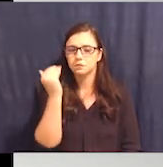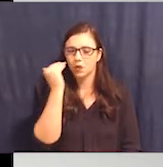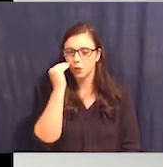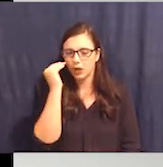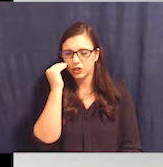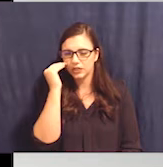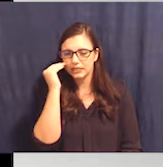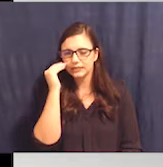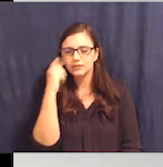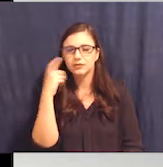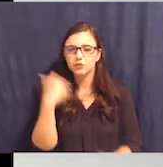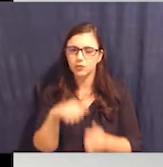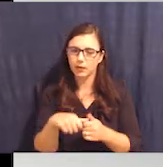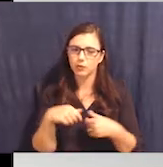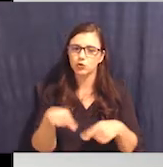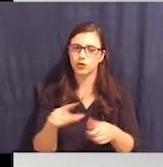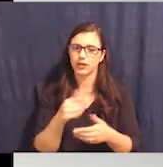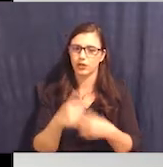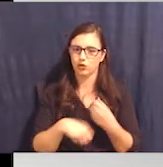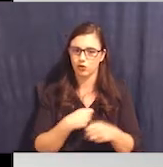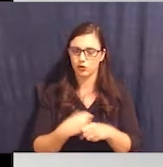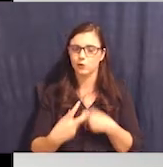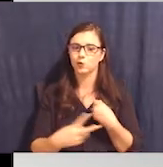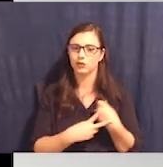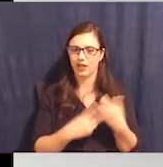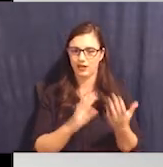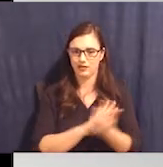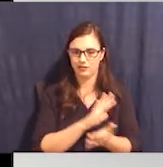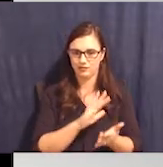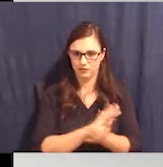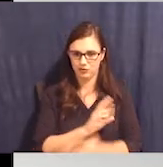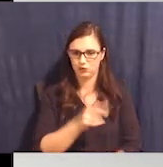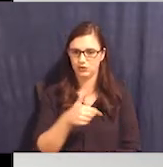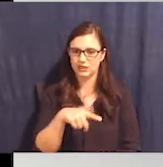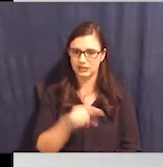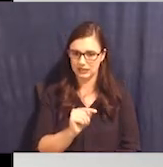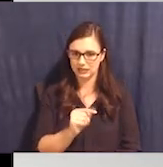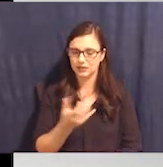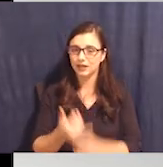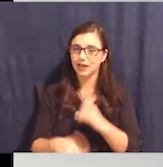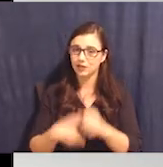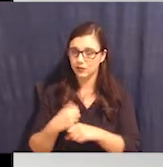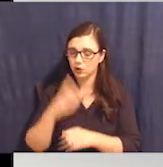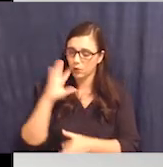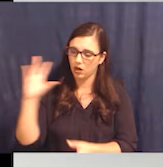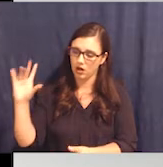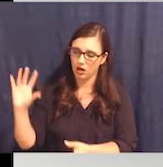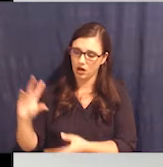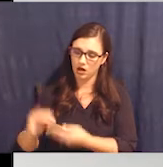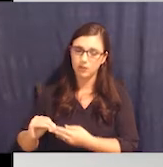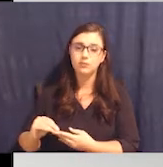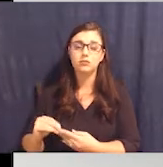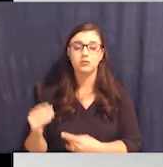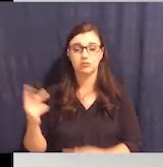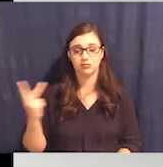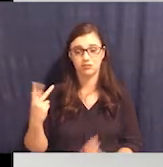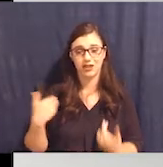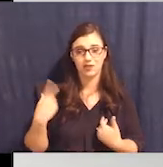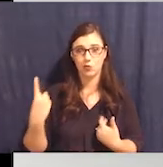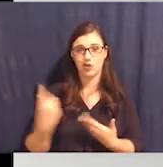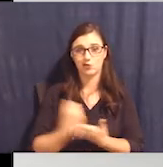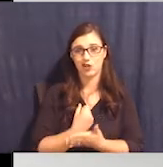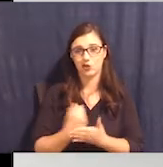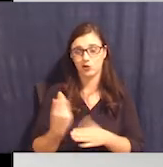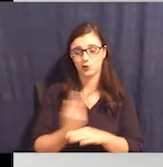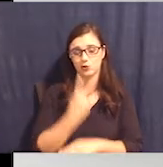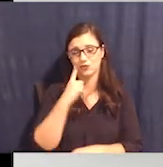just a little bit of awareness to remember during the year to save these receipts, and at the end of the year you'll tally it up. Jarrett and I even